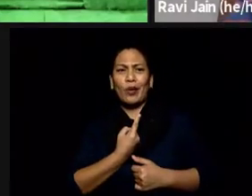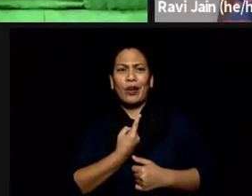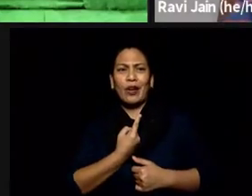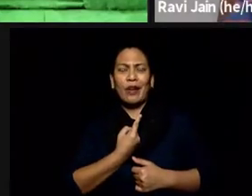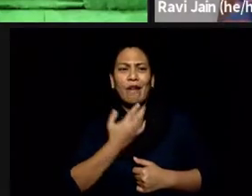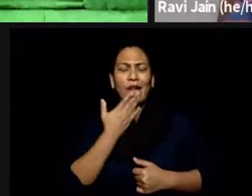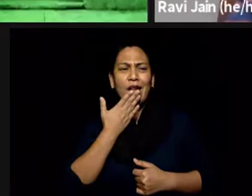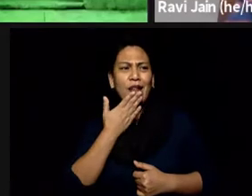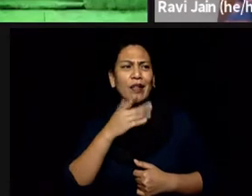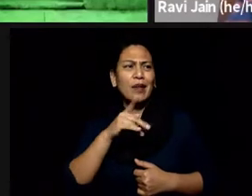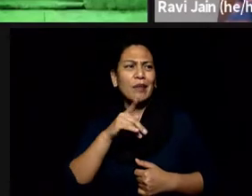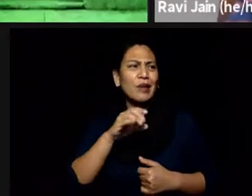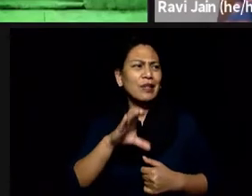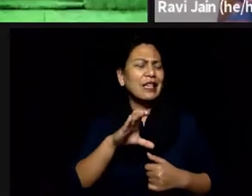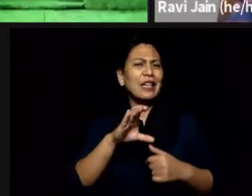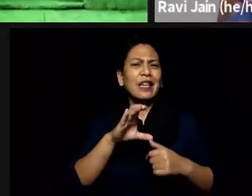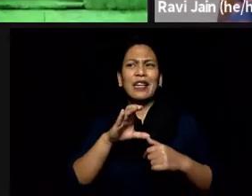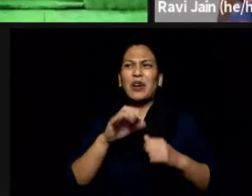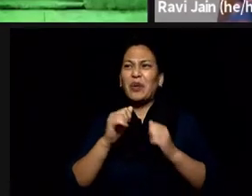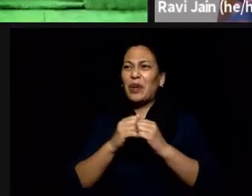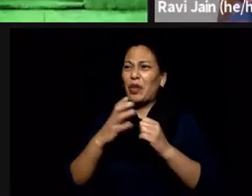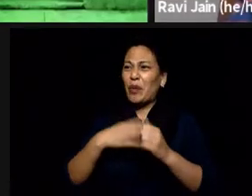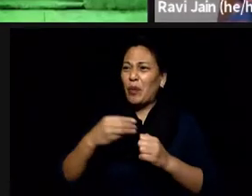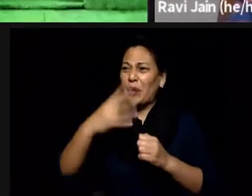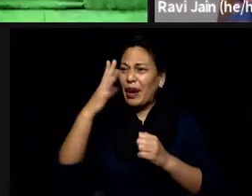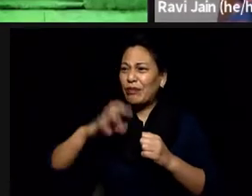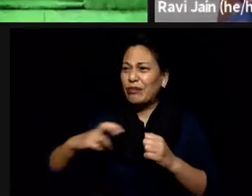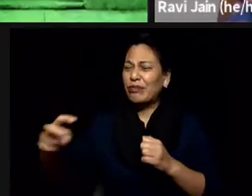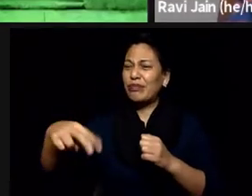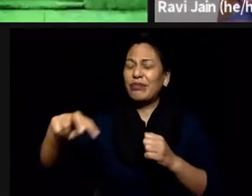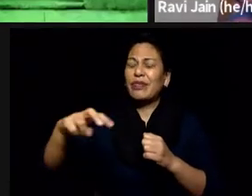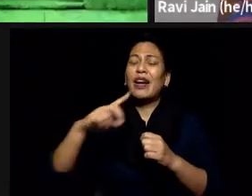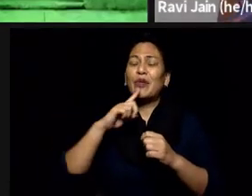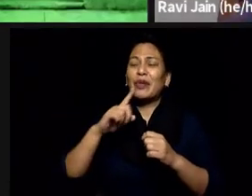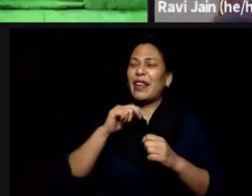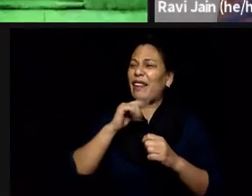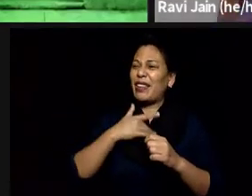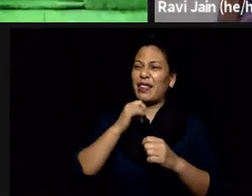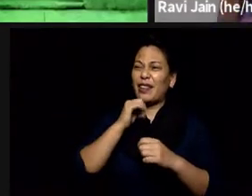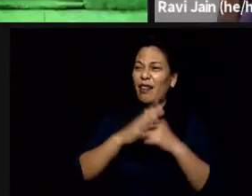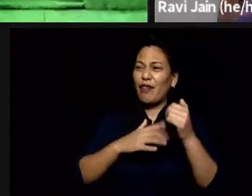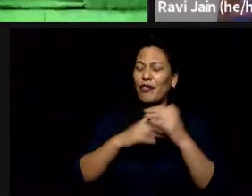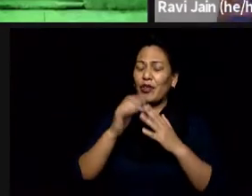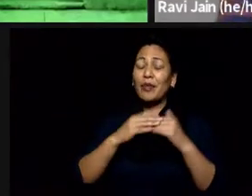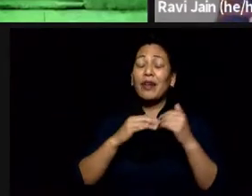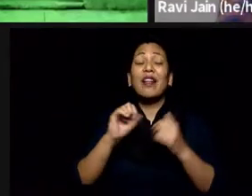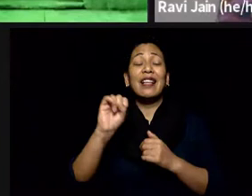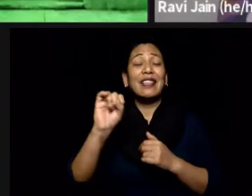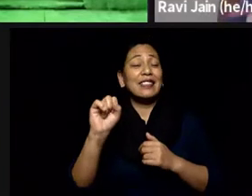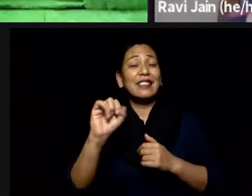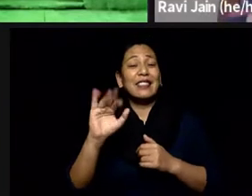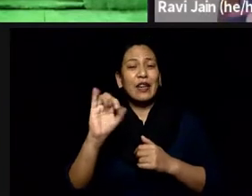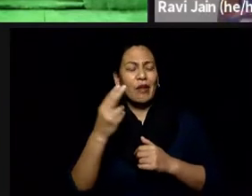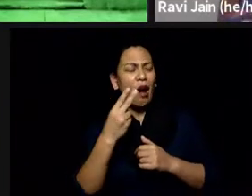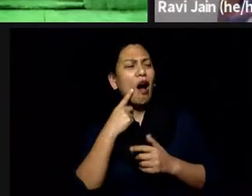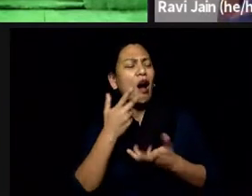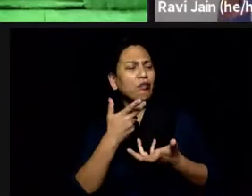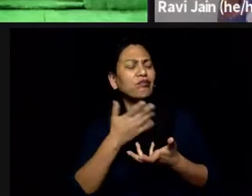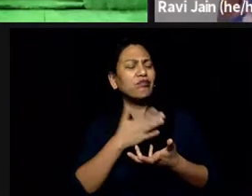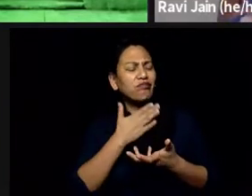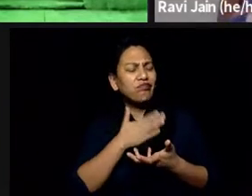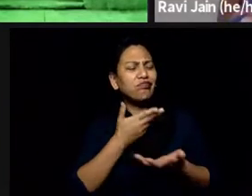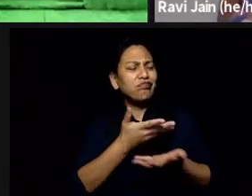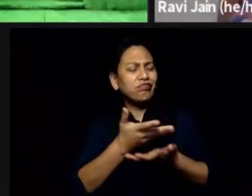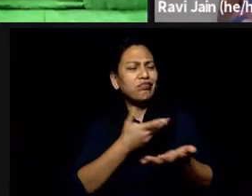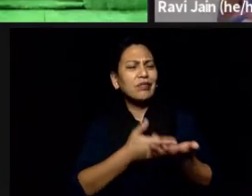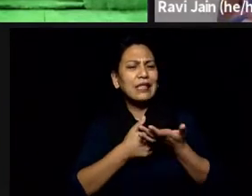and not feeling very comfortable about that. And graciously, Sarah engaged with the problem, and we had a number of hopeless